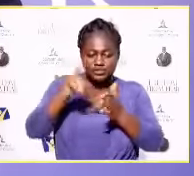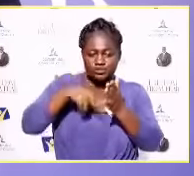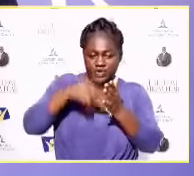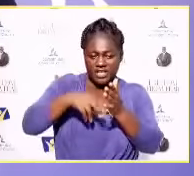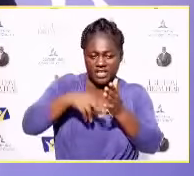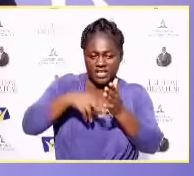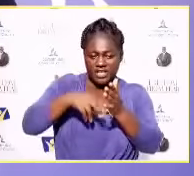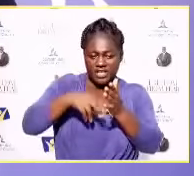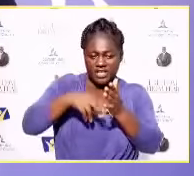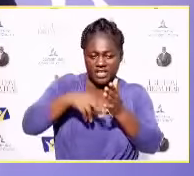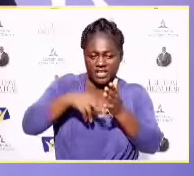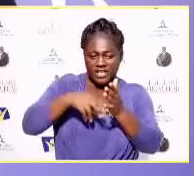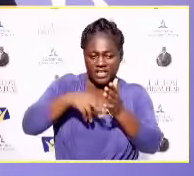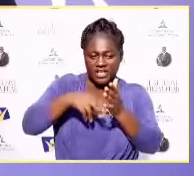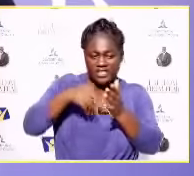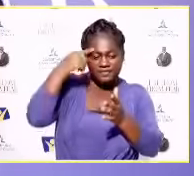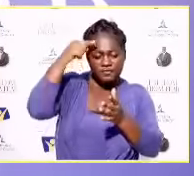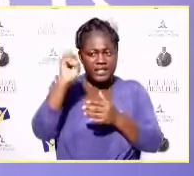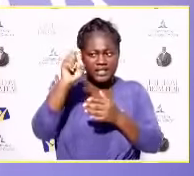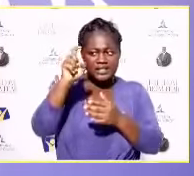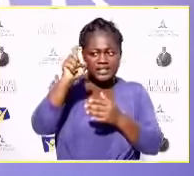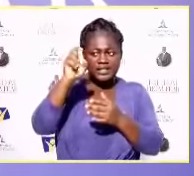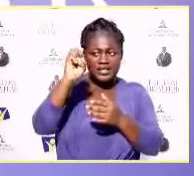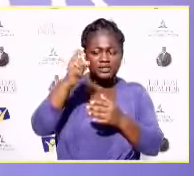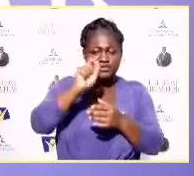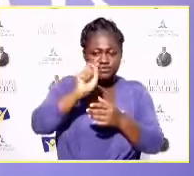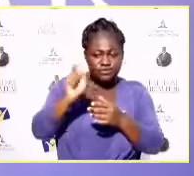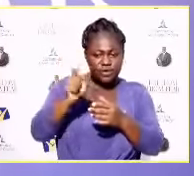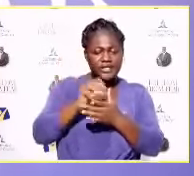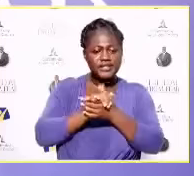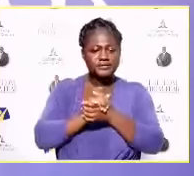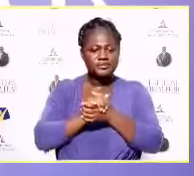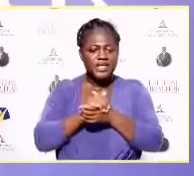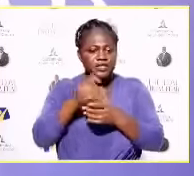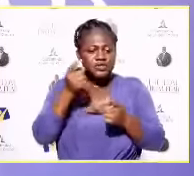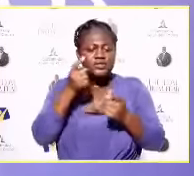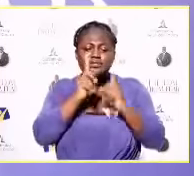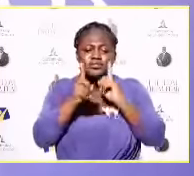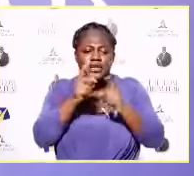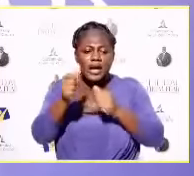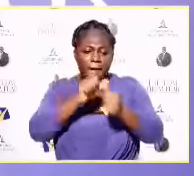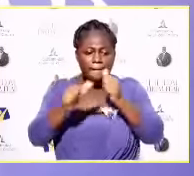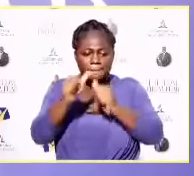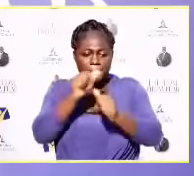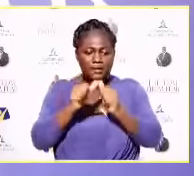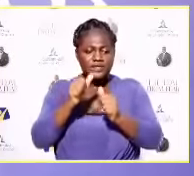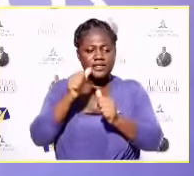dead. All the Israelites are dead. It's for you.